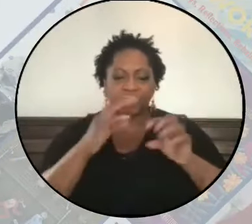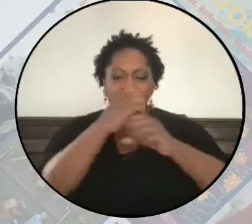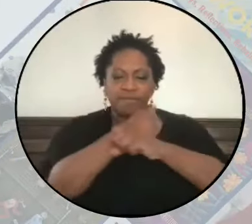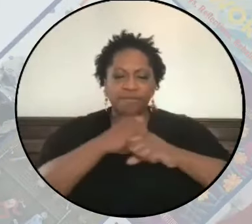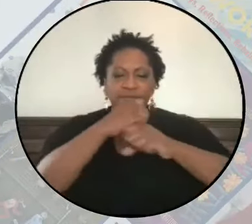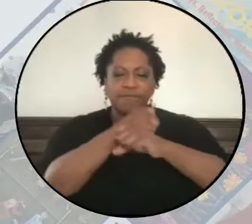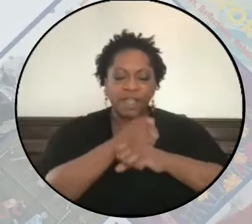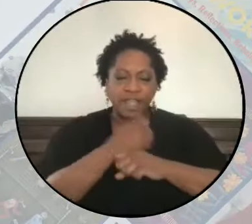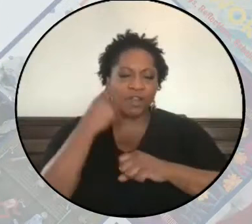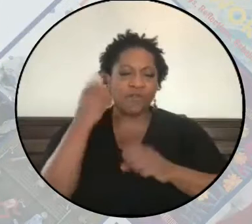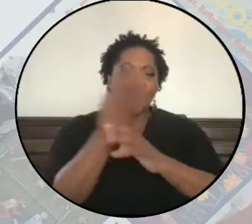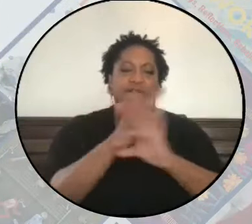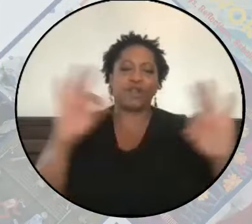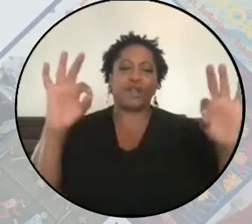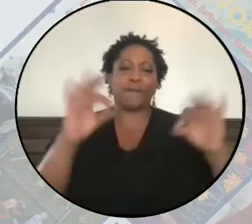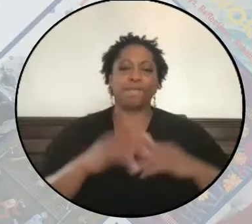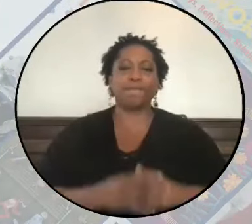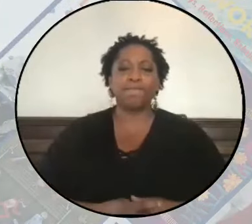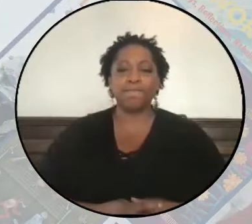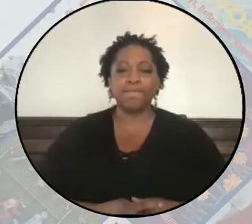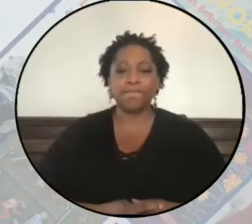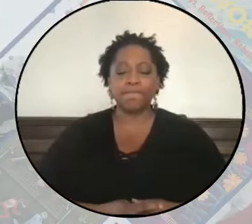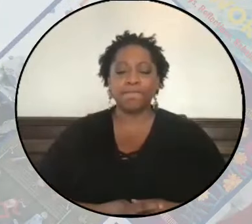uh thrust for freedom